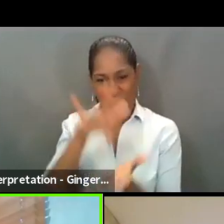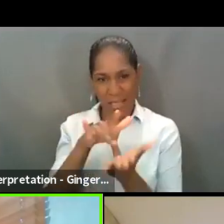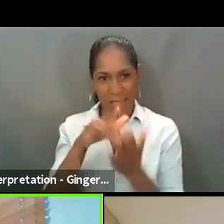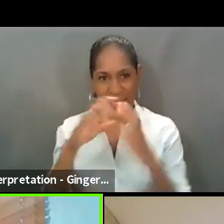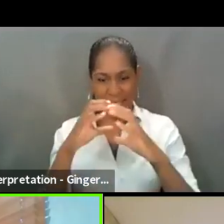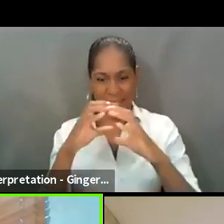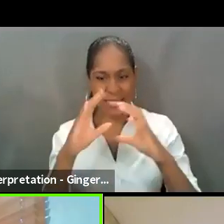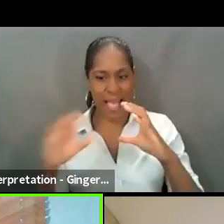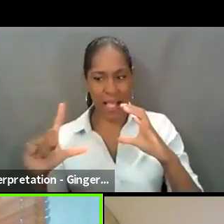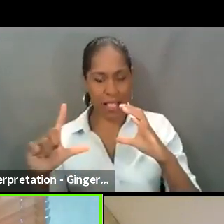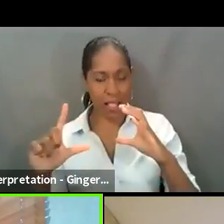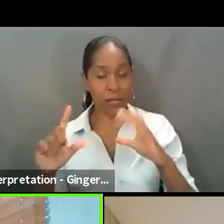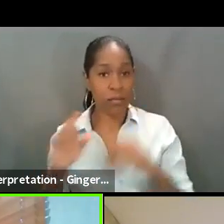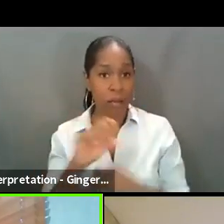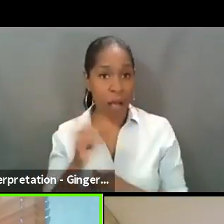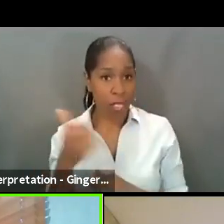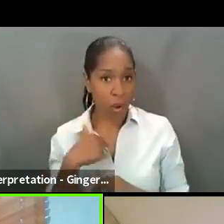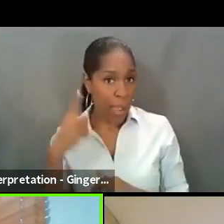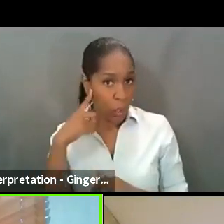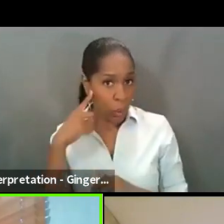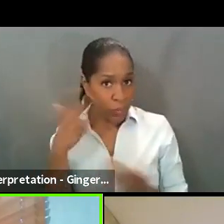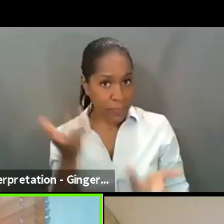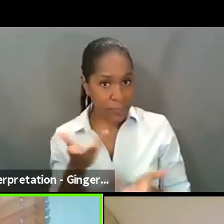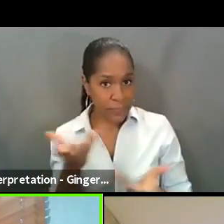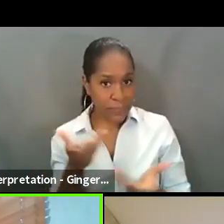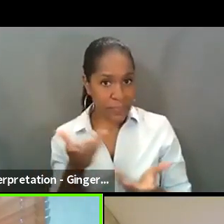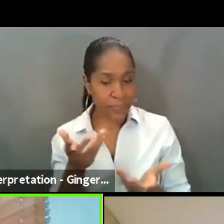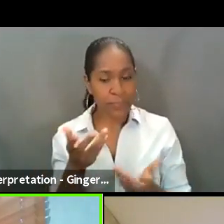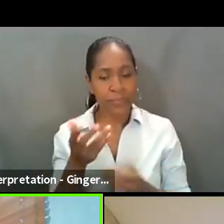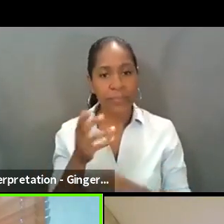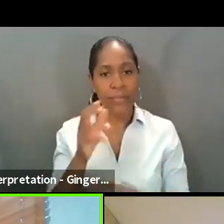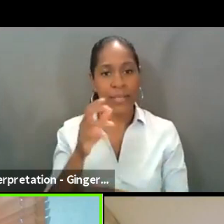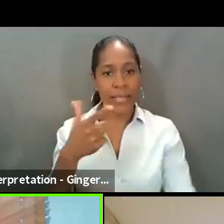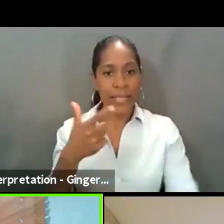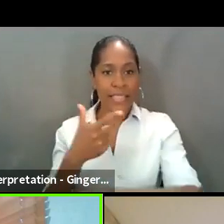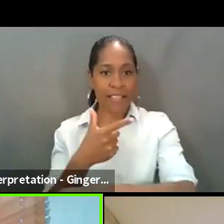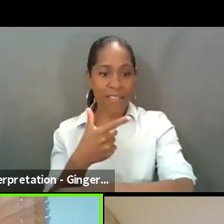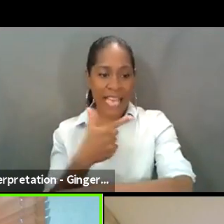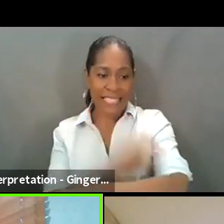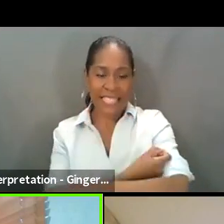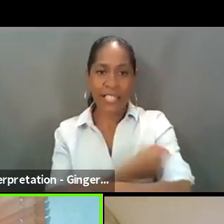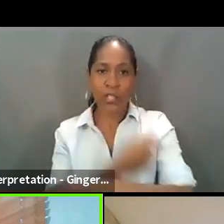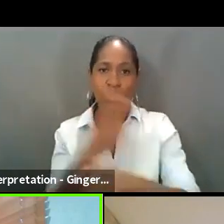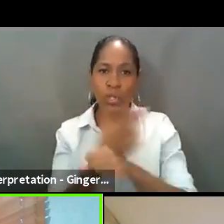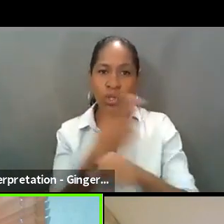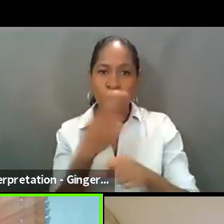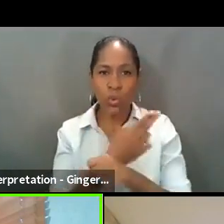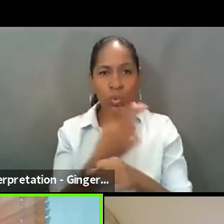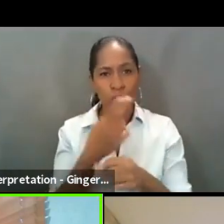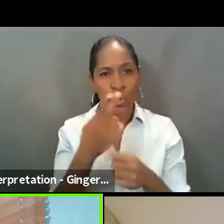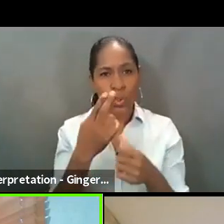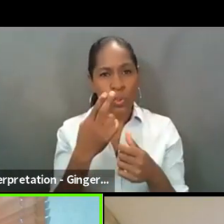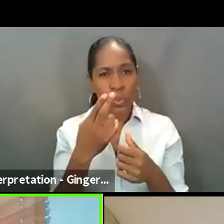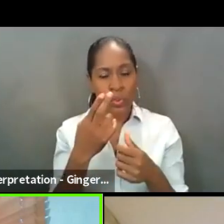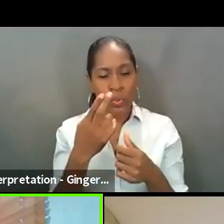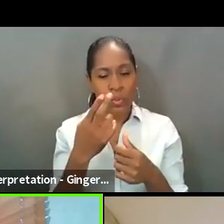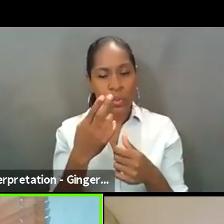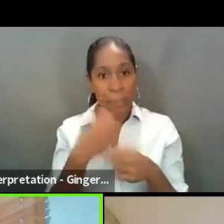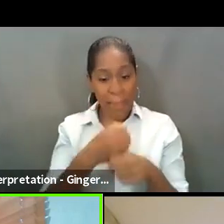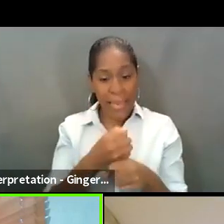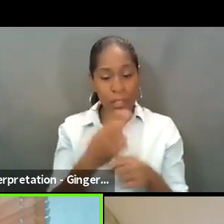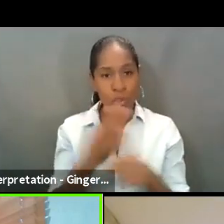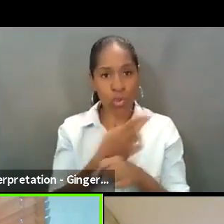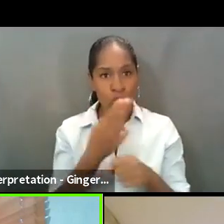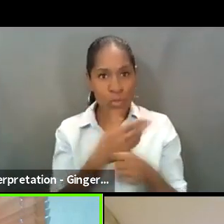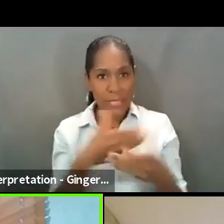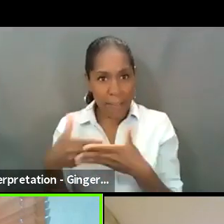and the Pfizer vaccine were actually produced using fetal tissue. And this is a big deal for